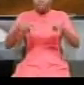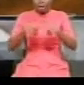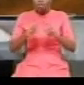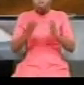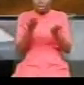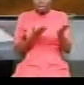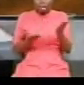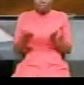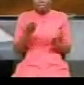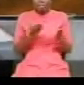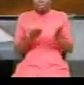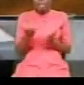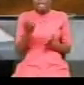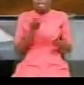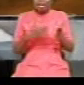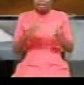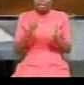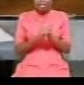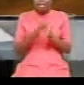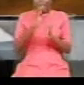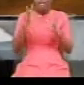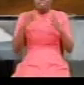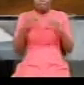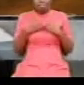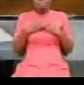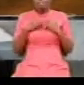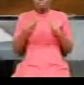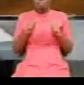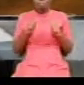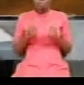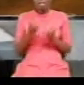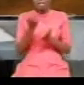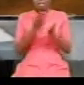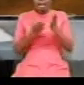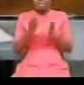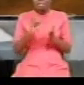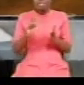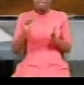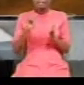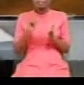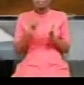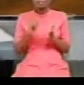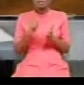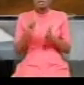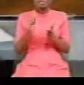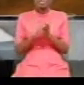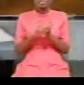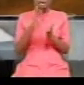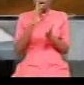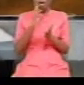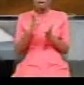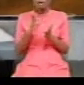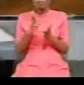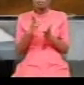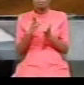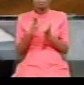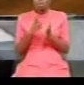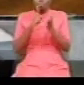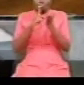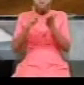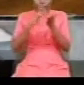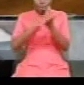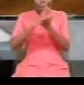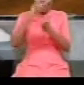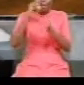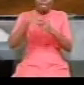service. Services that are acceptable. Services that are pure in